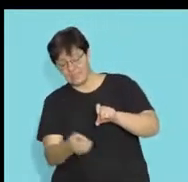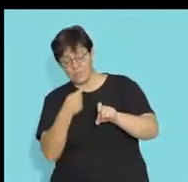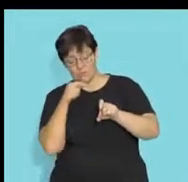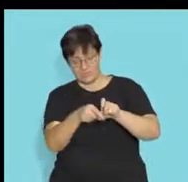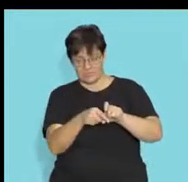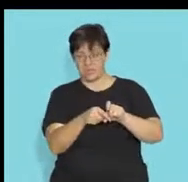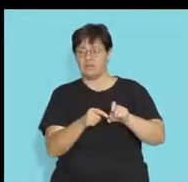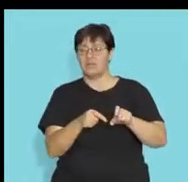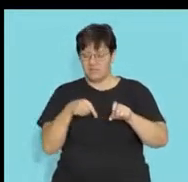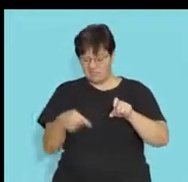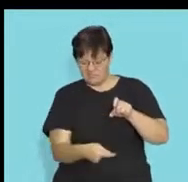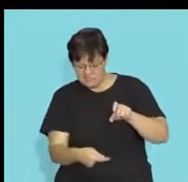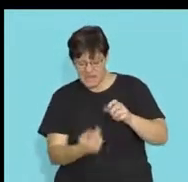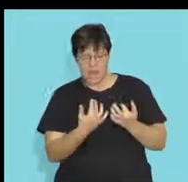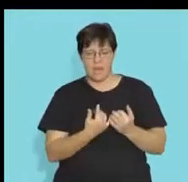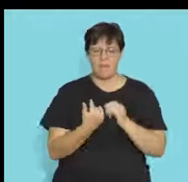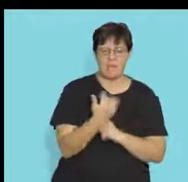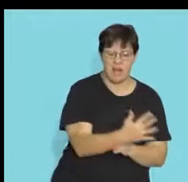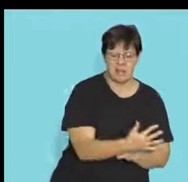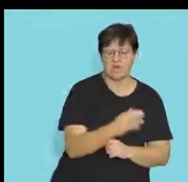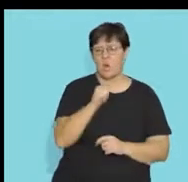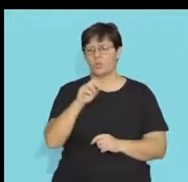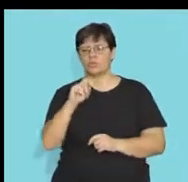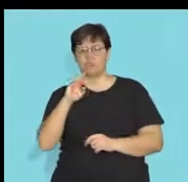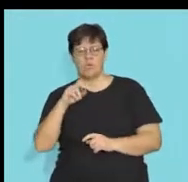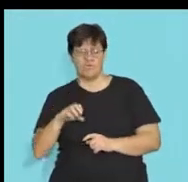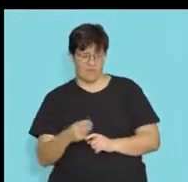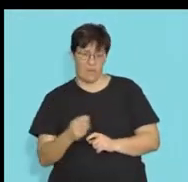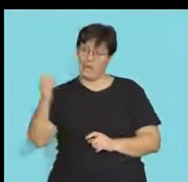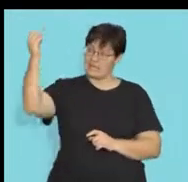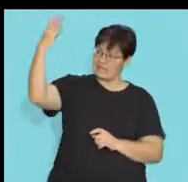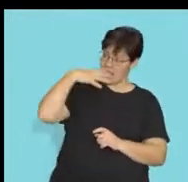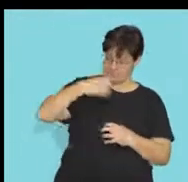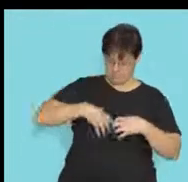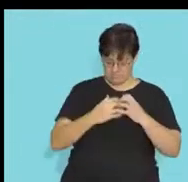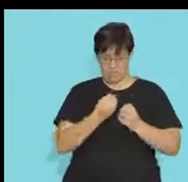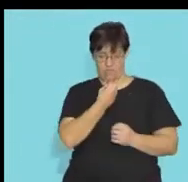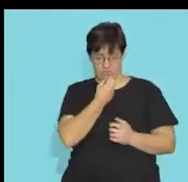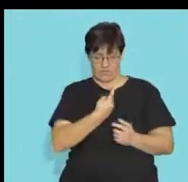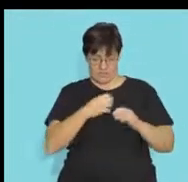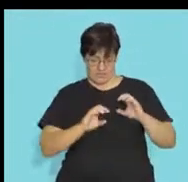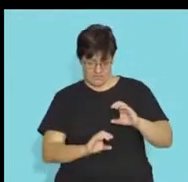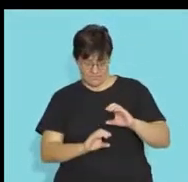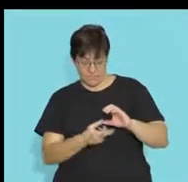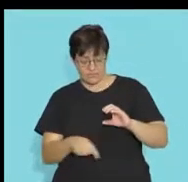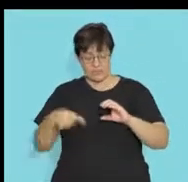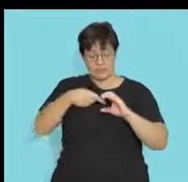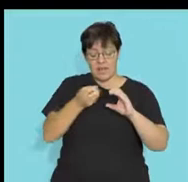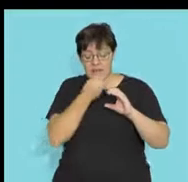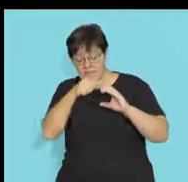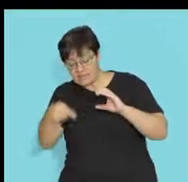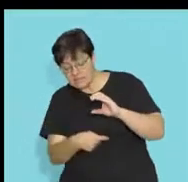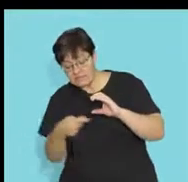autotrophs. Examples would be your plants and those that are able to trap energy from the sun. Those individuals that consume